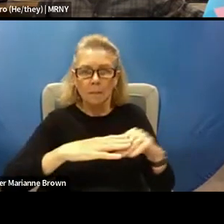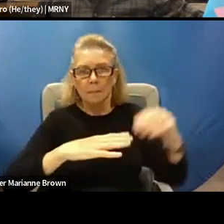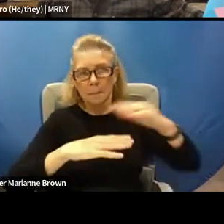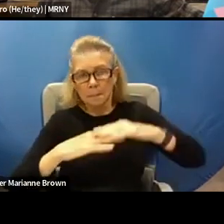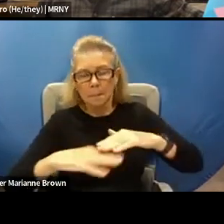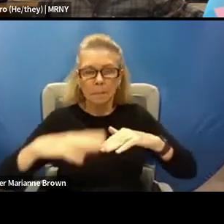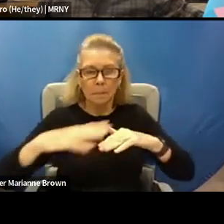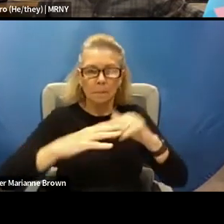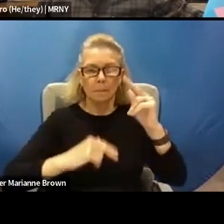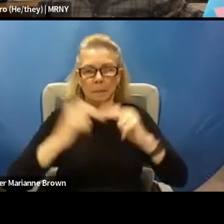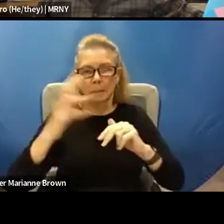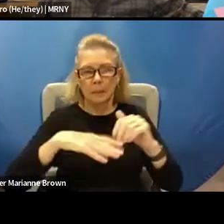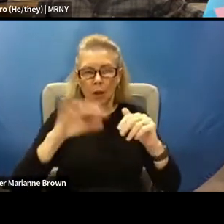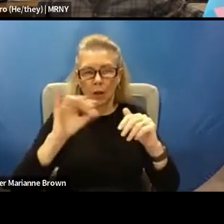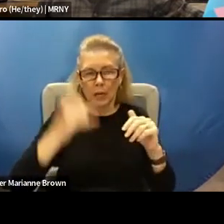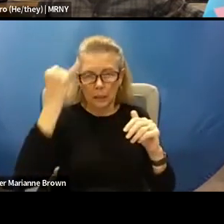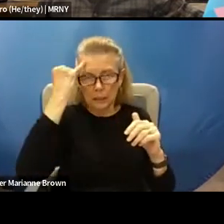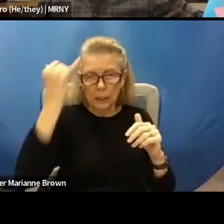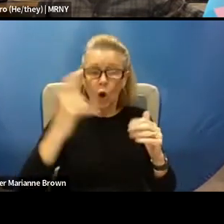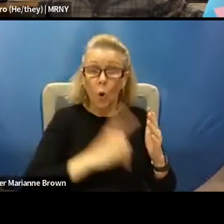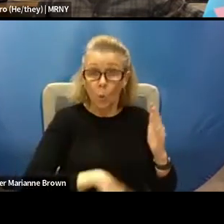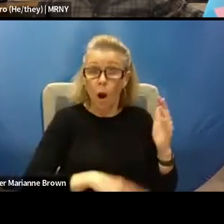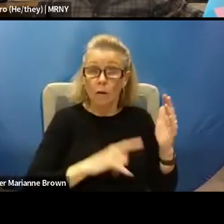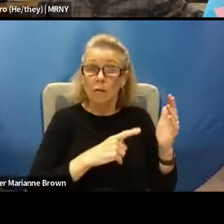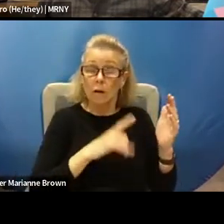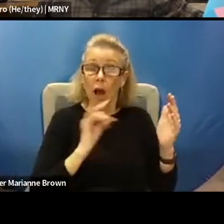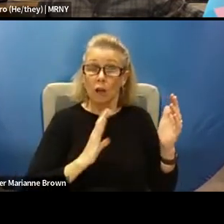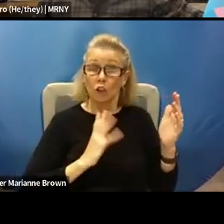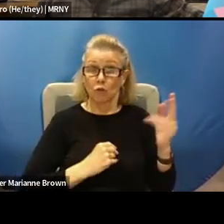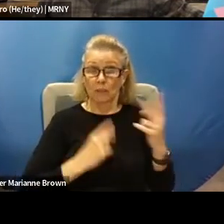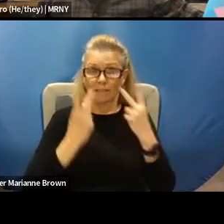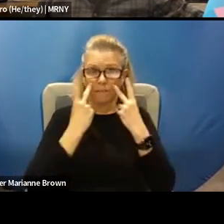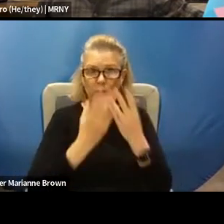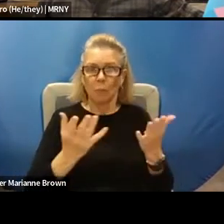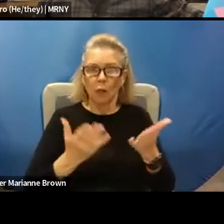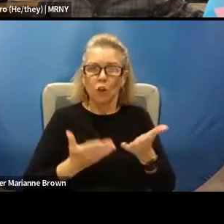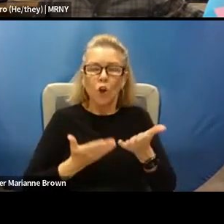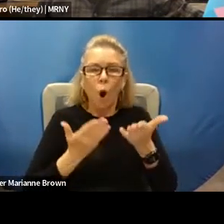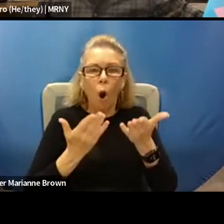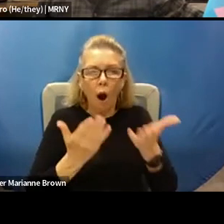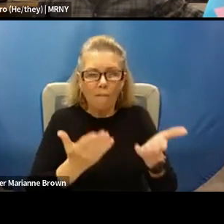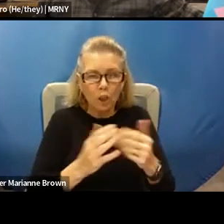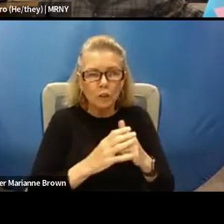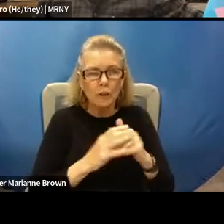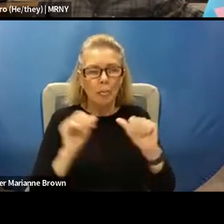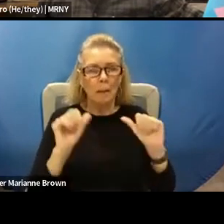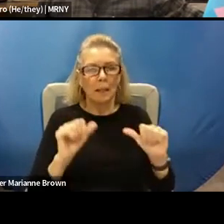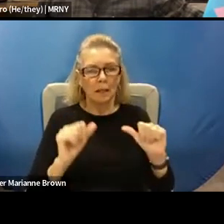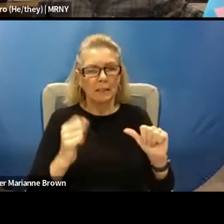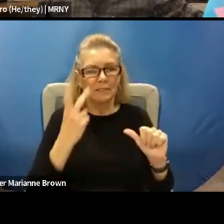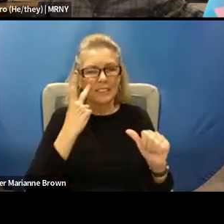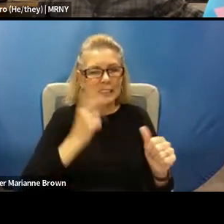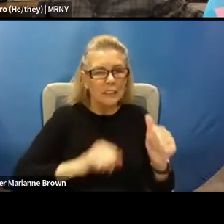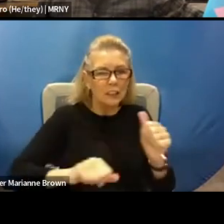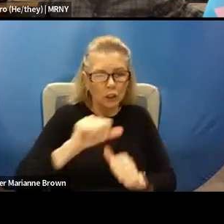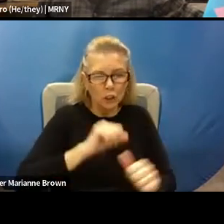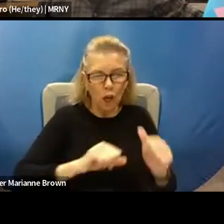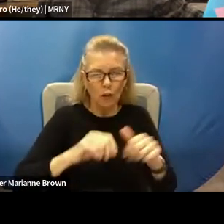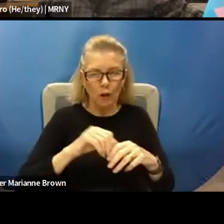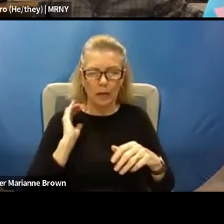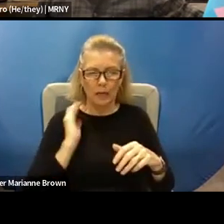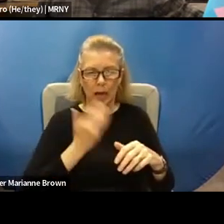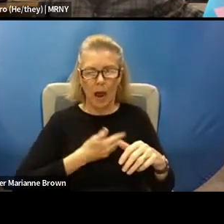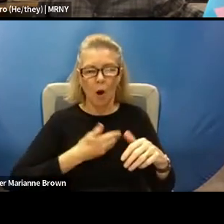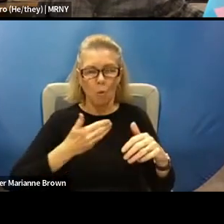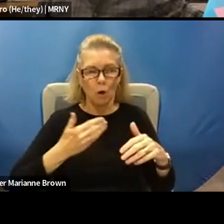Day of Visibility offers is a beginning of sight, of seeing each other in our joy and